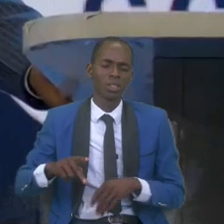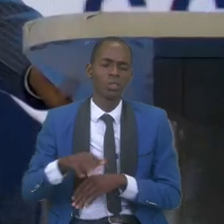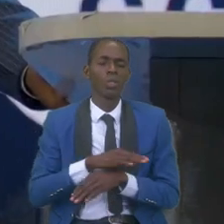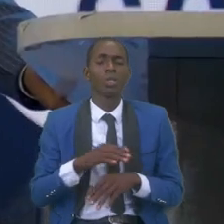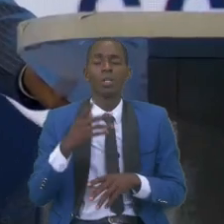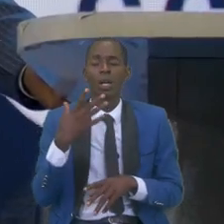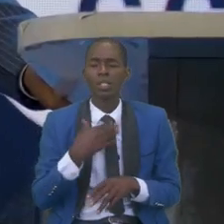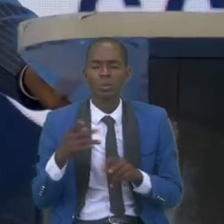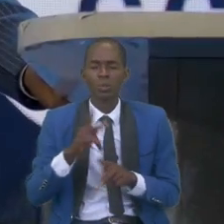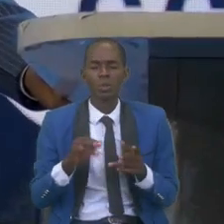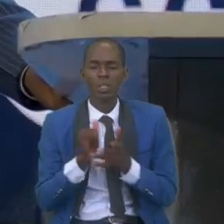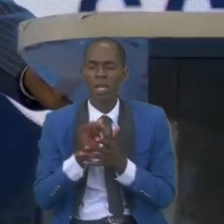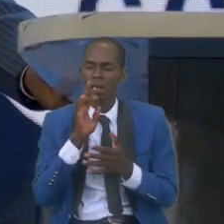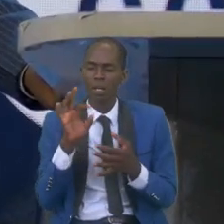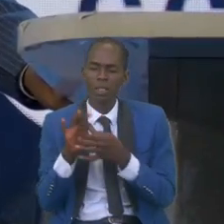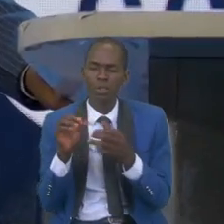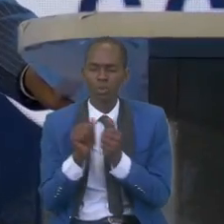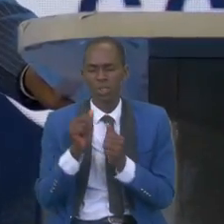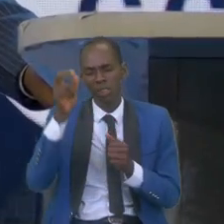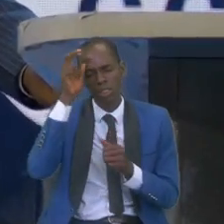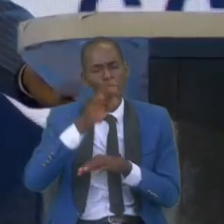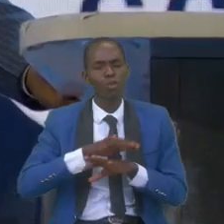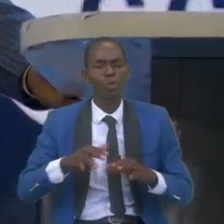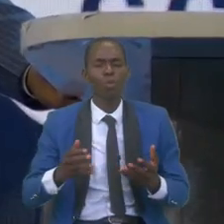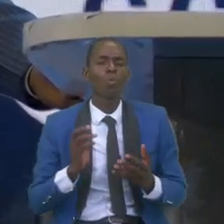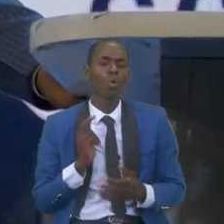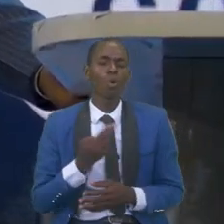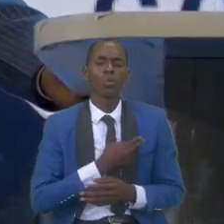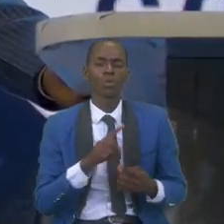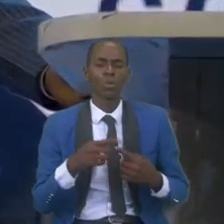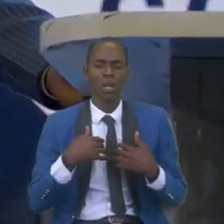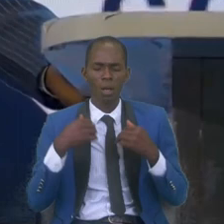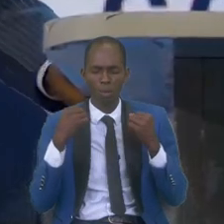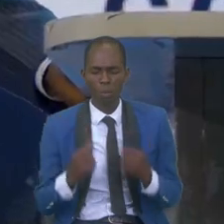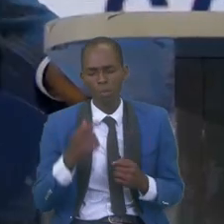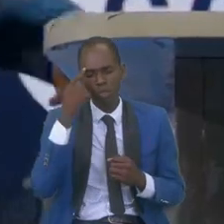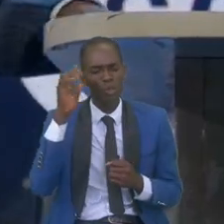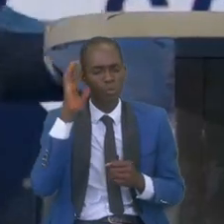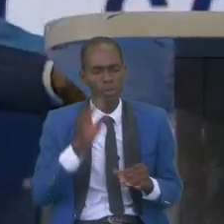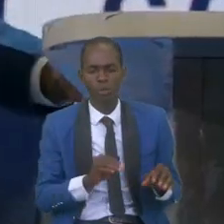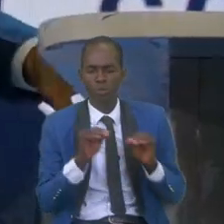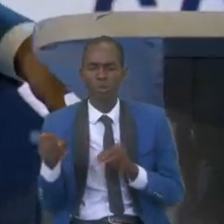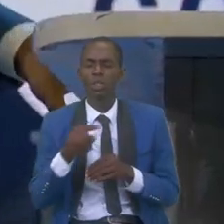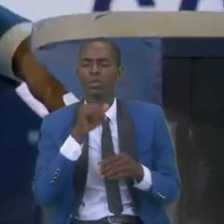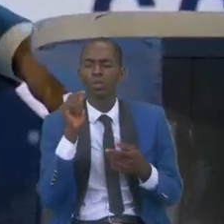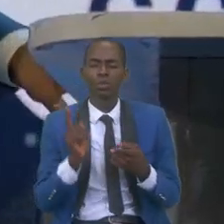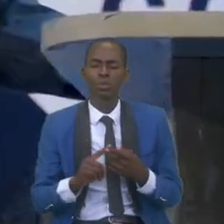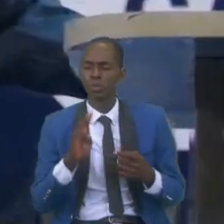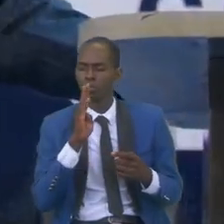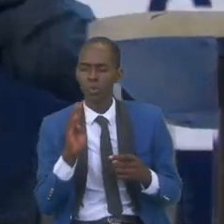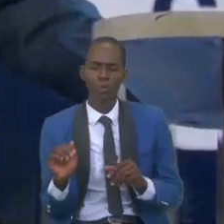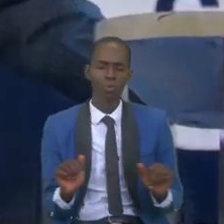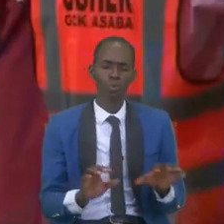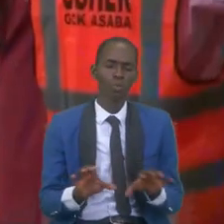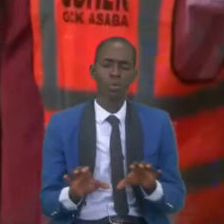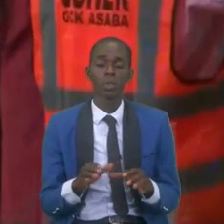want us, the church, to have power because it will put them out of service. Lord, we pray power from